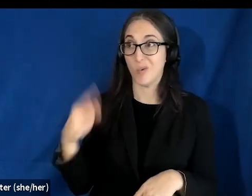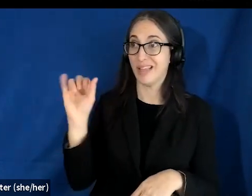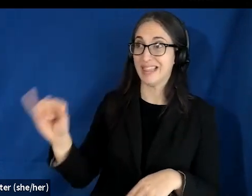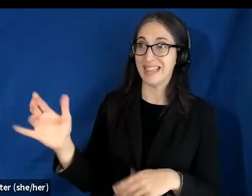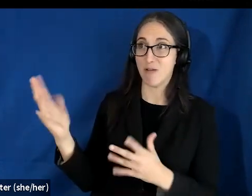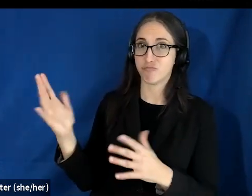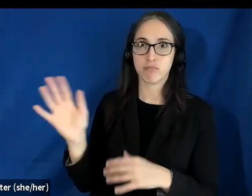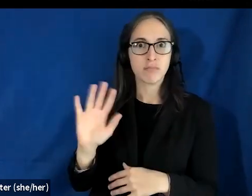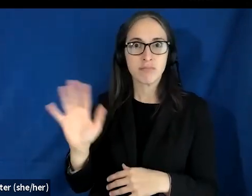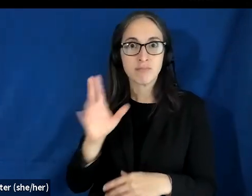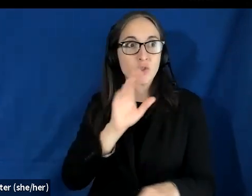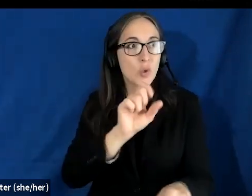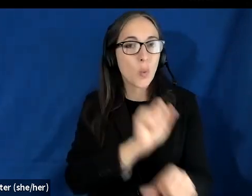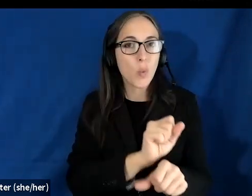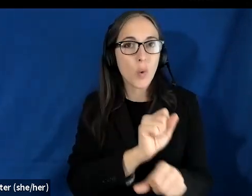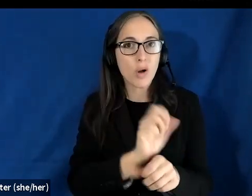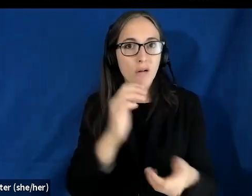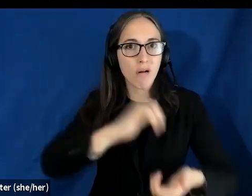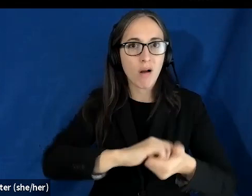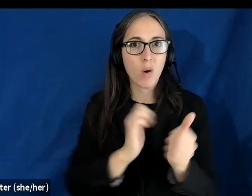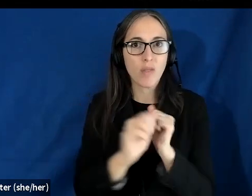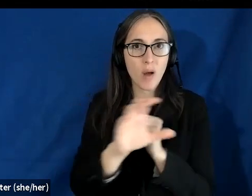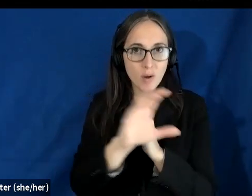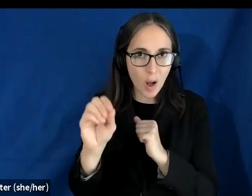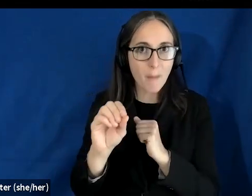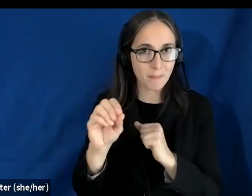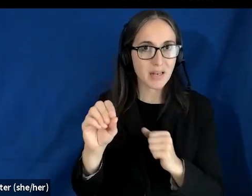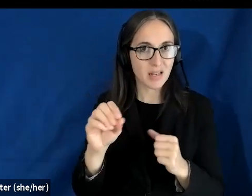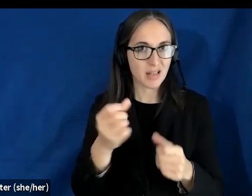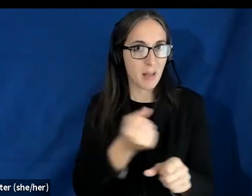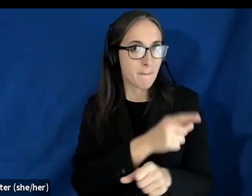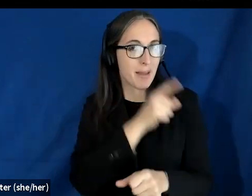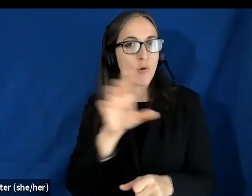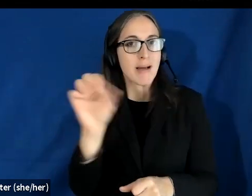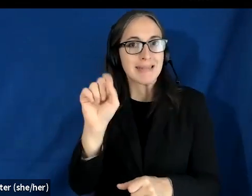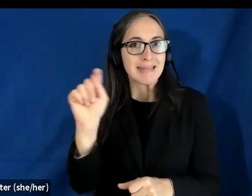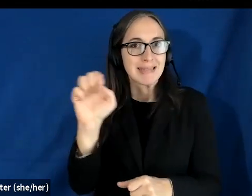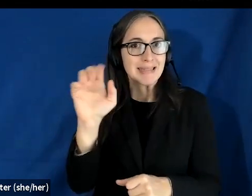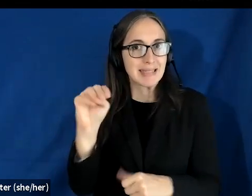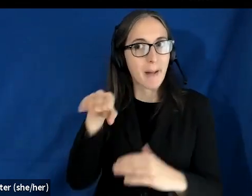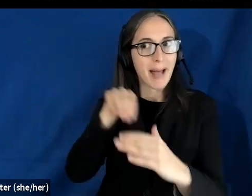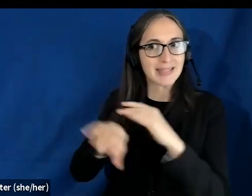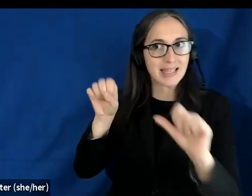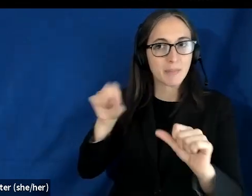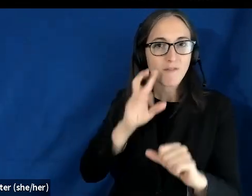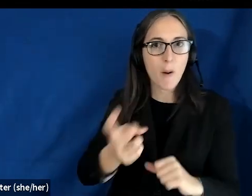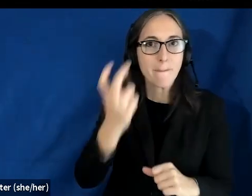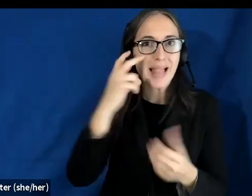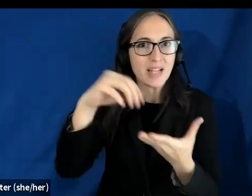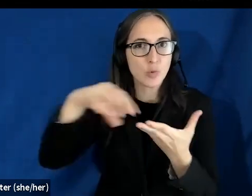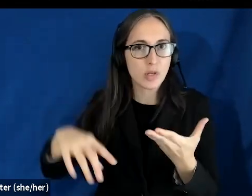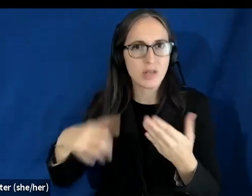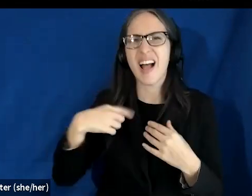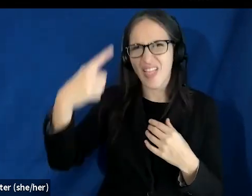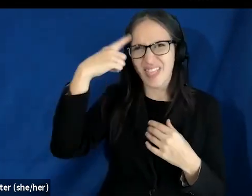going to make STEM accessible to blind students. I think it's called Sensible Designs, right? And so these are